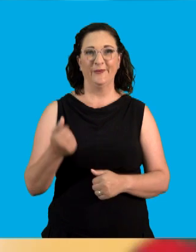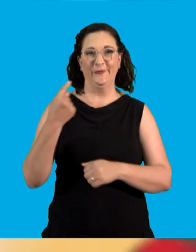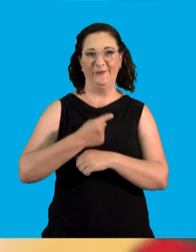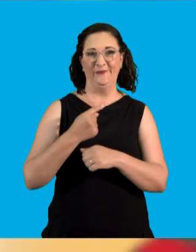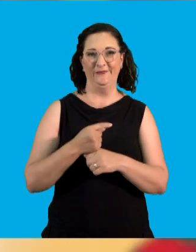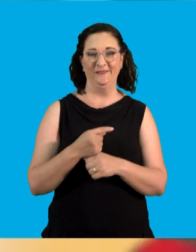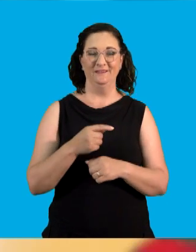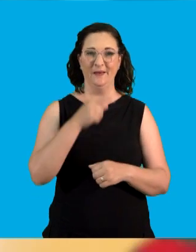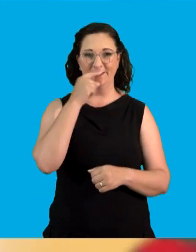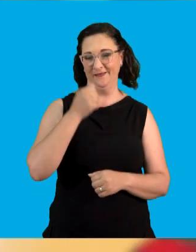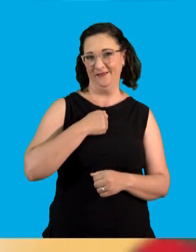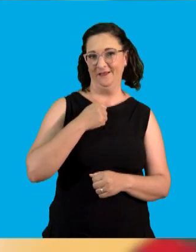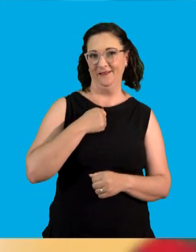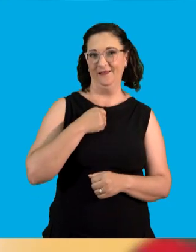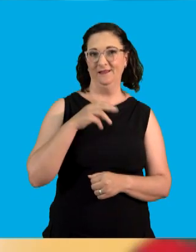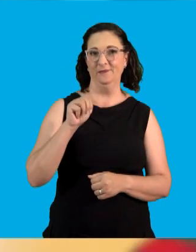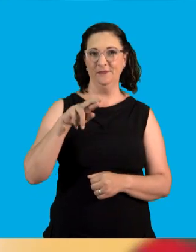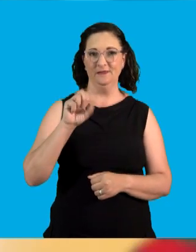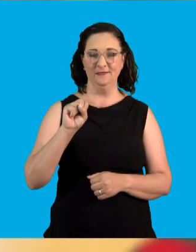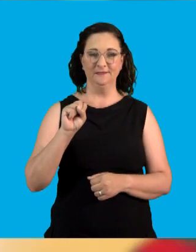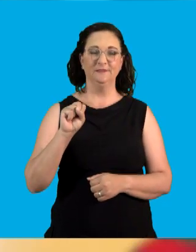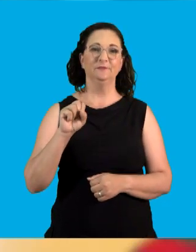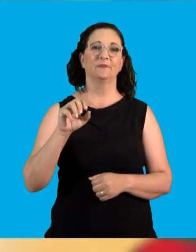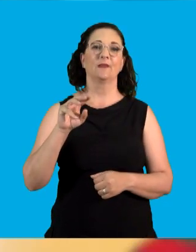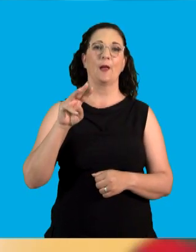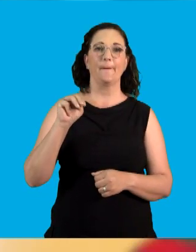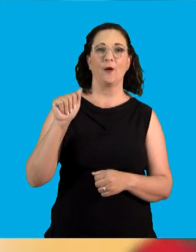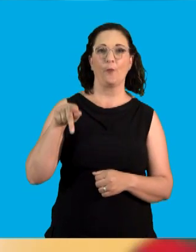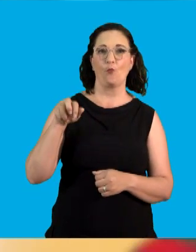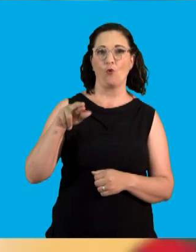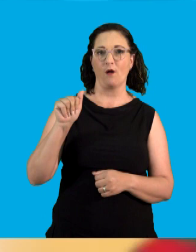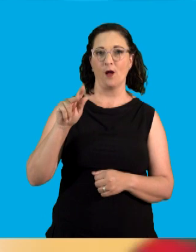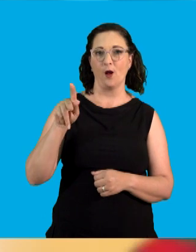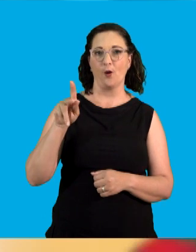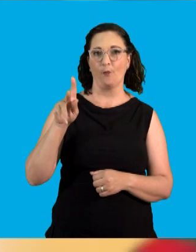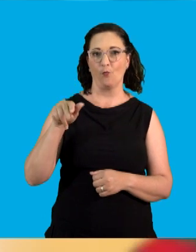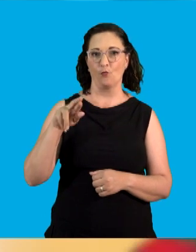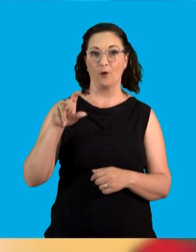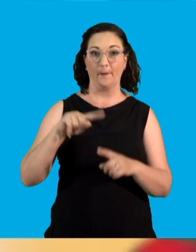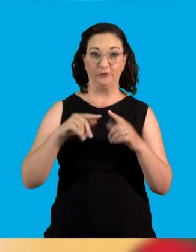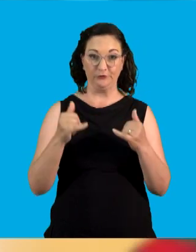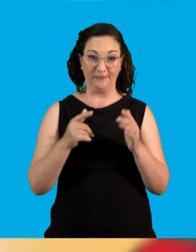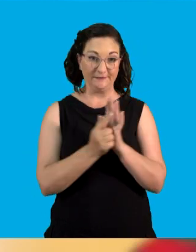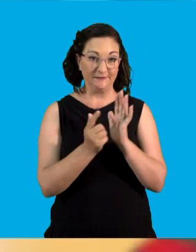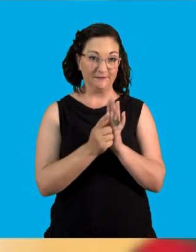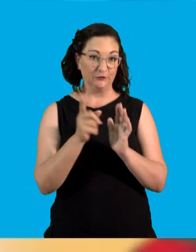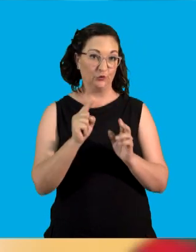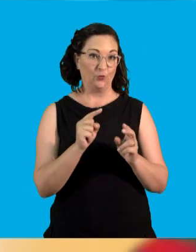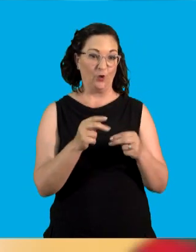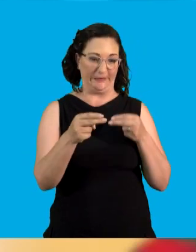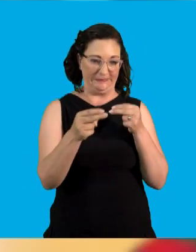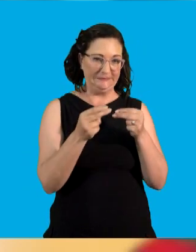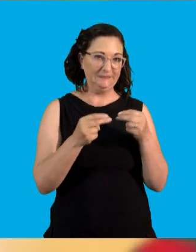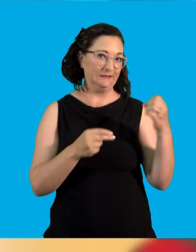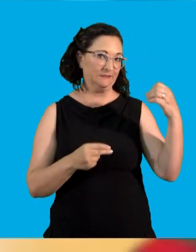Good day, learners. My name is Dimpho Rampora, and today's lesson is on our nearest star. Now, did you